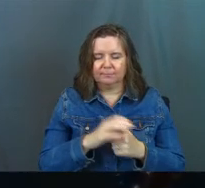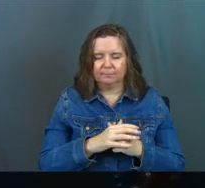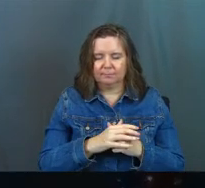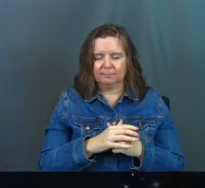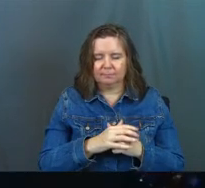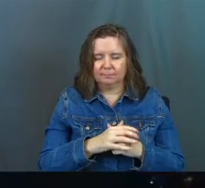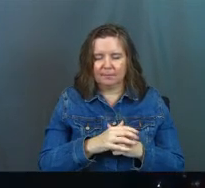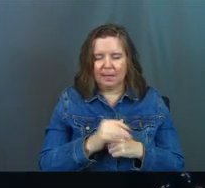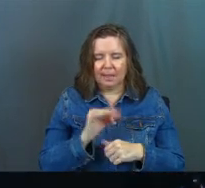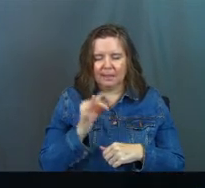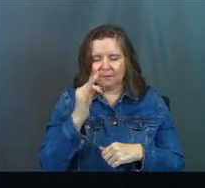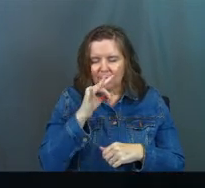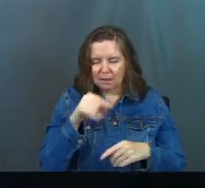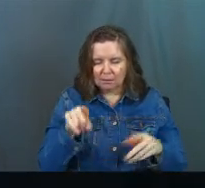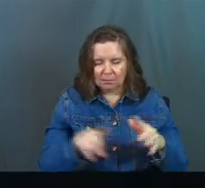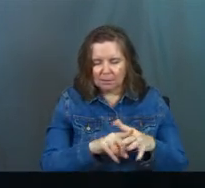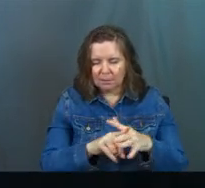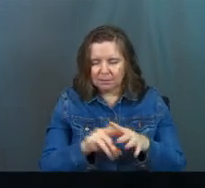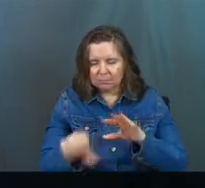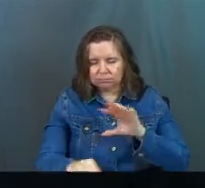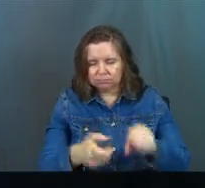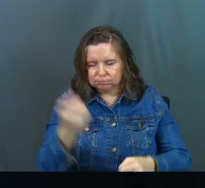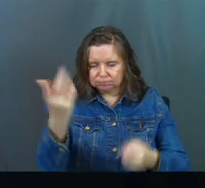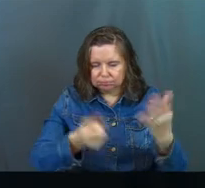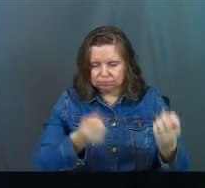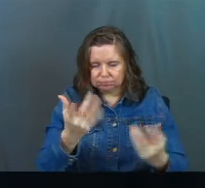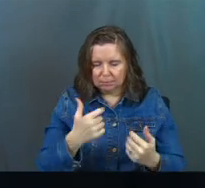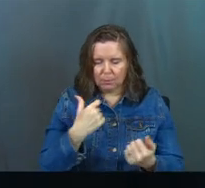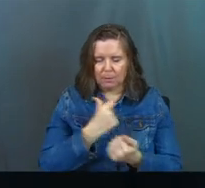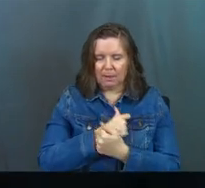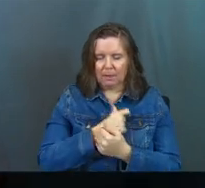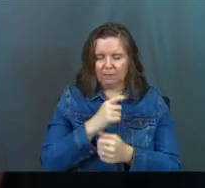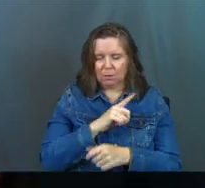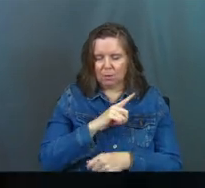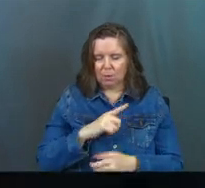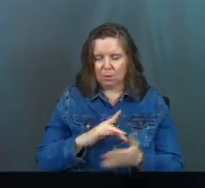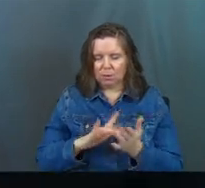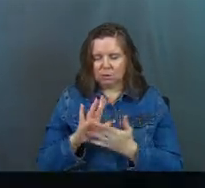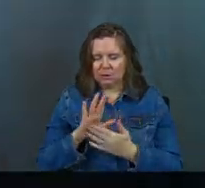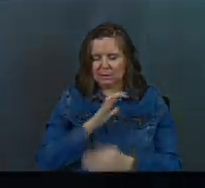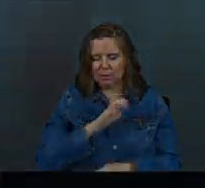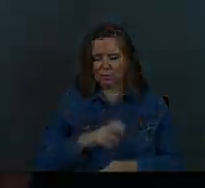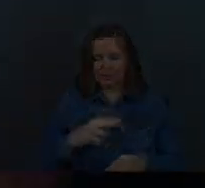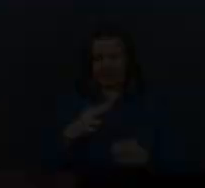foxes. We love you, Lord Jesus. In Christ's name.